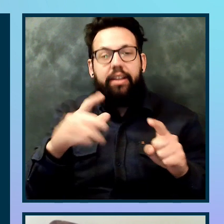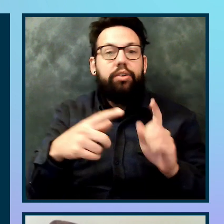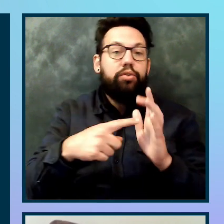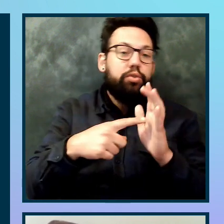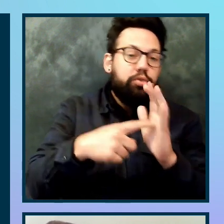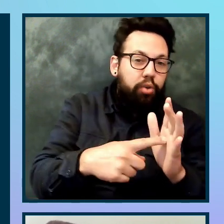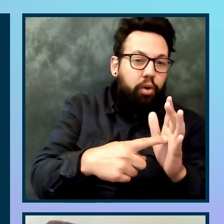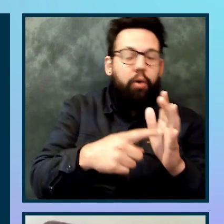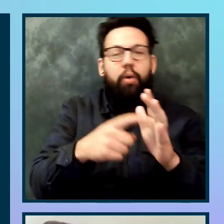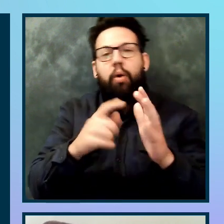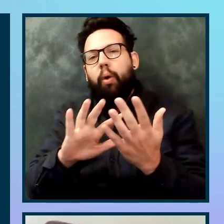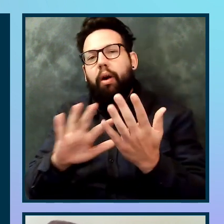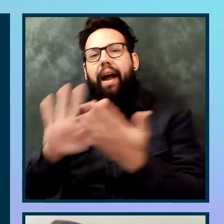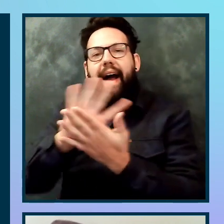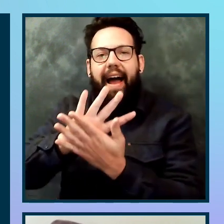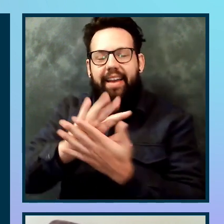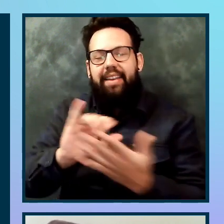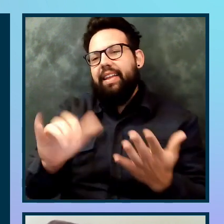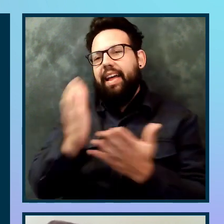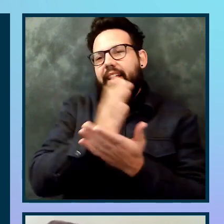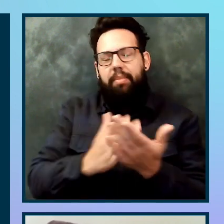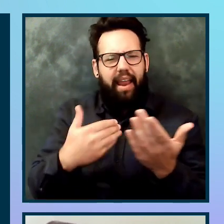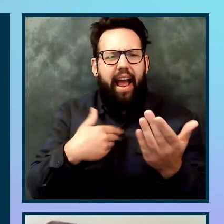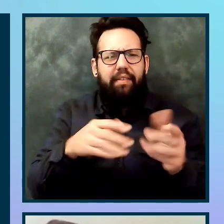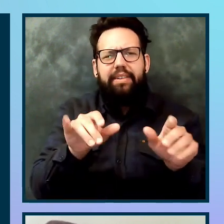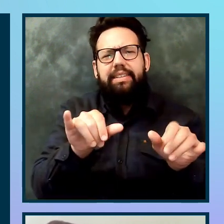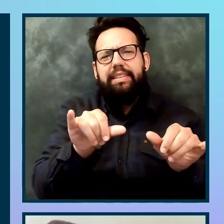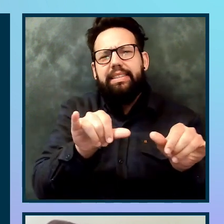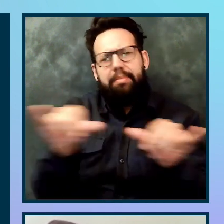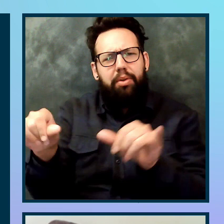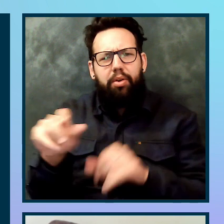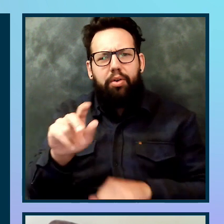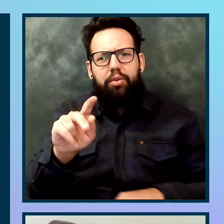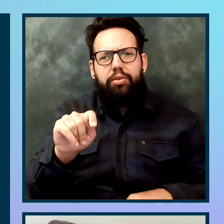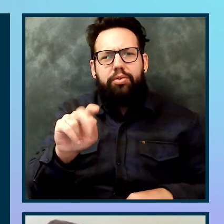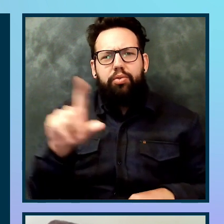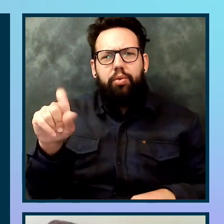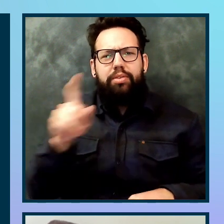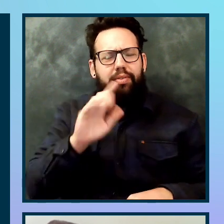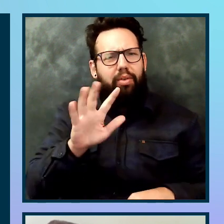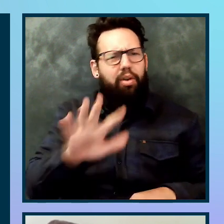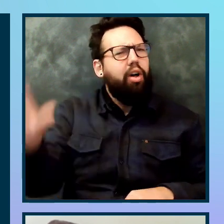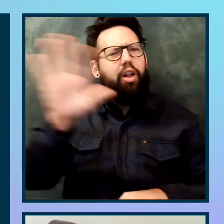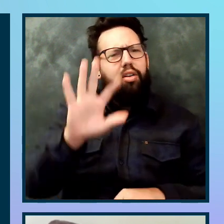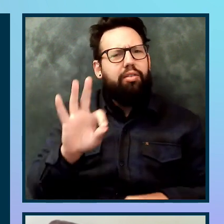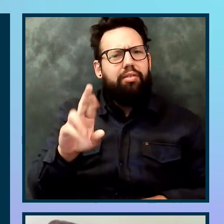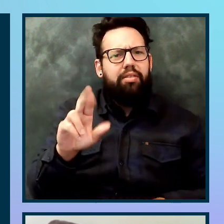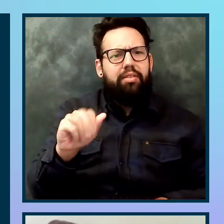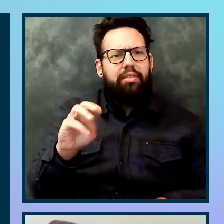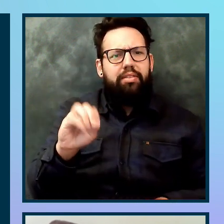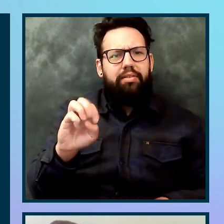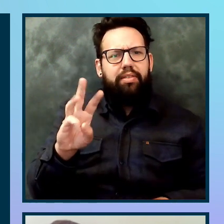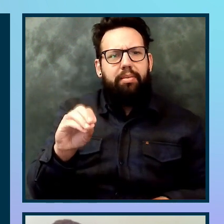the actual element. There are very similar tools in all the other frameworks, so definitely have a look and see if you have a tool available to try to